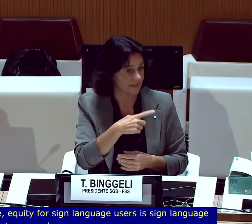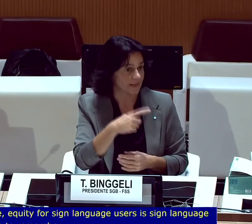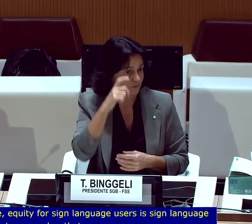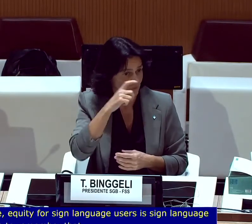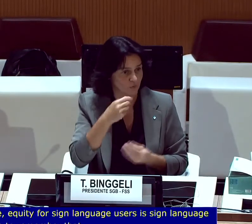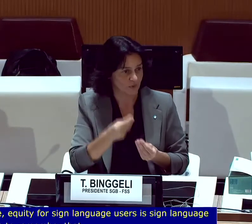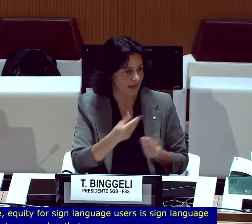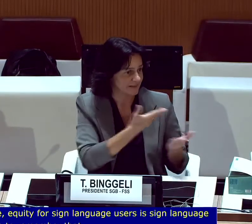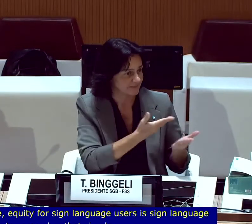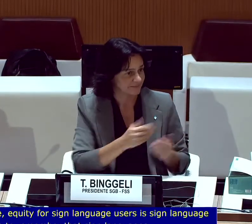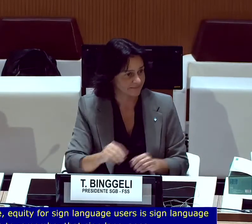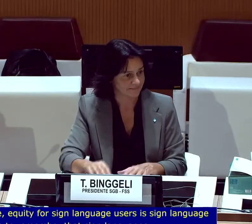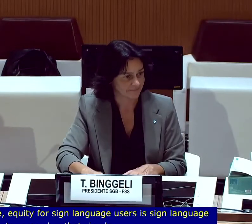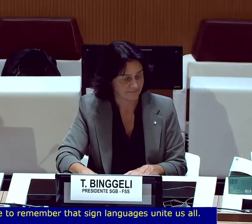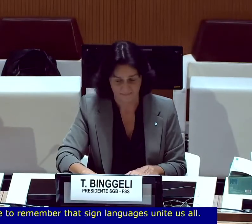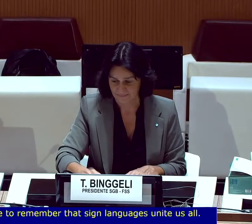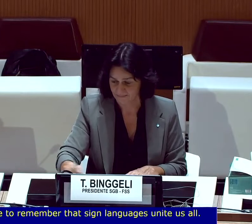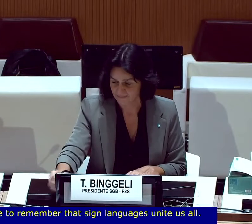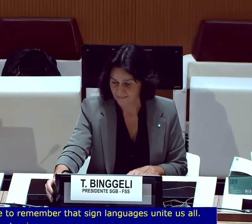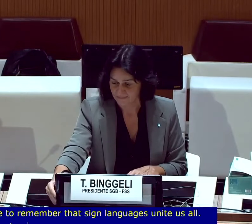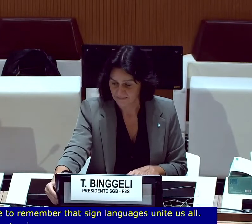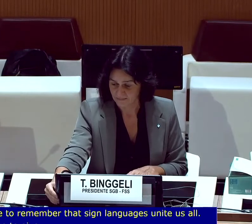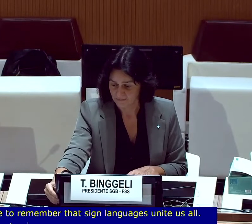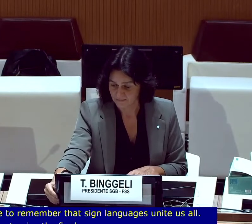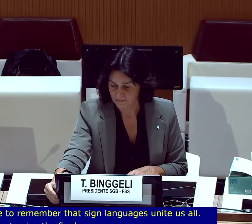word for this panel to the President of the World